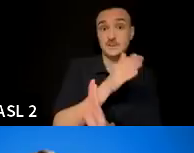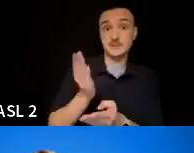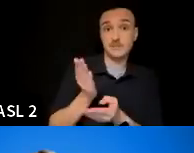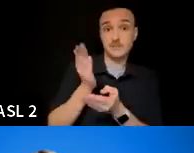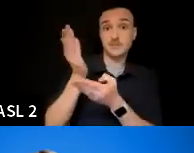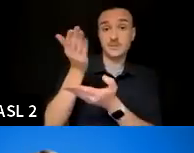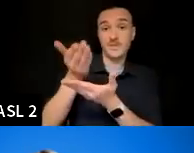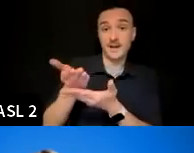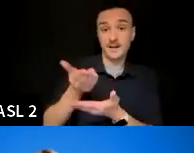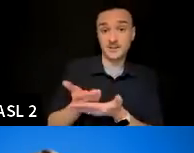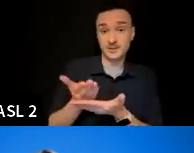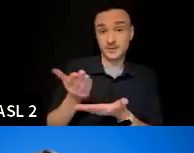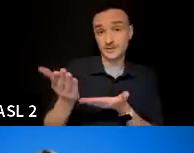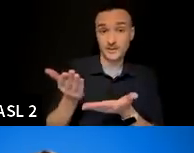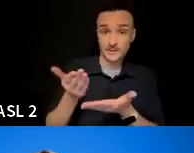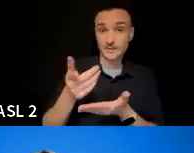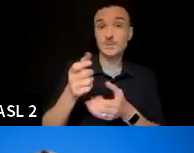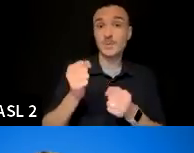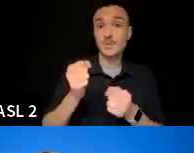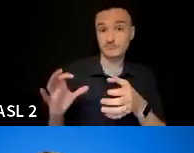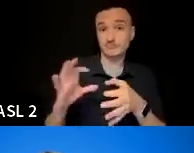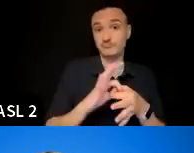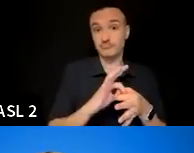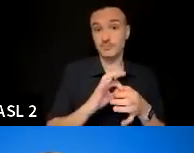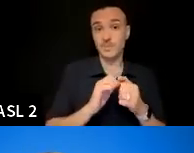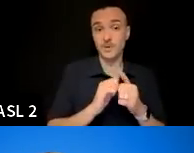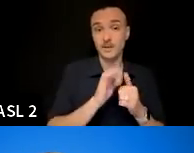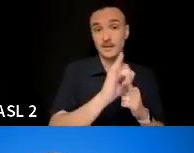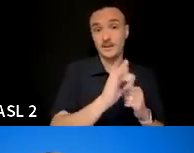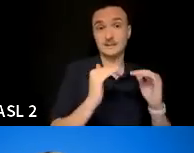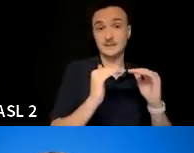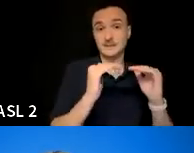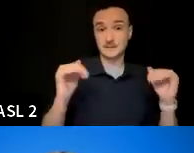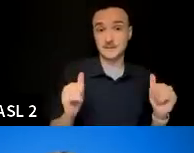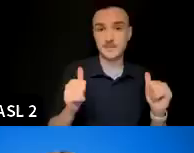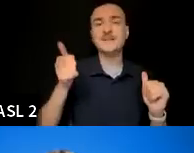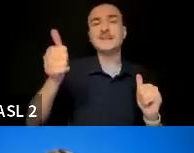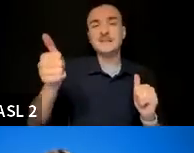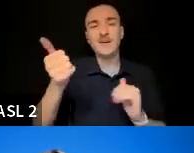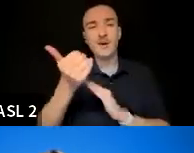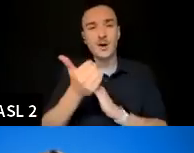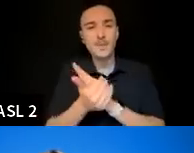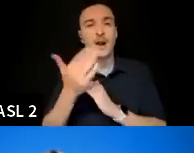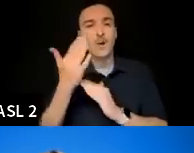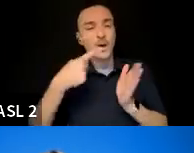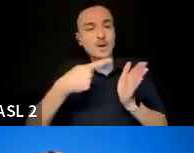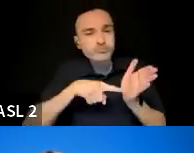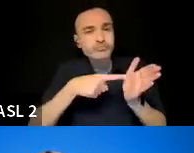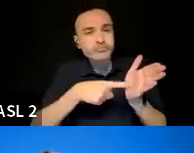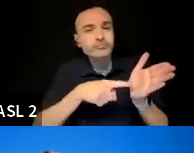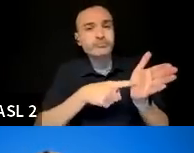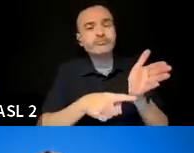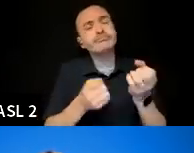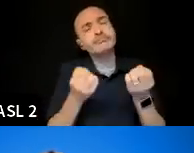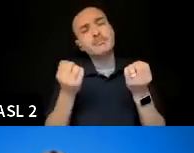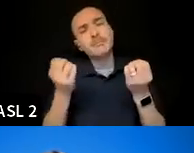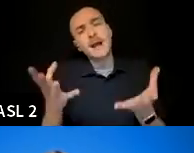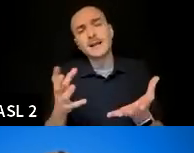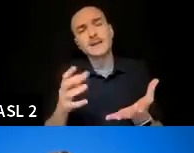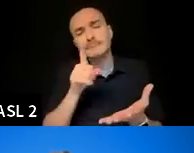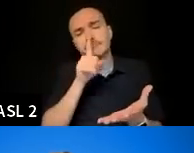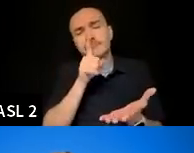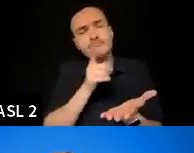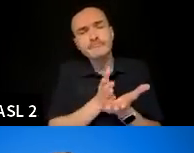your submission system. These services will systematically check many, but not all, application requirements. It gives you a real good